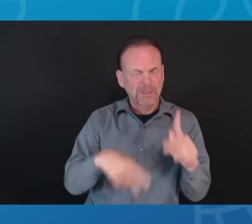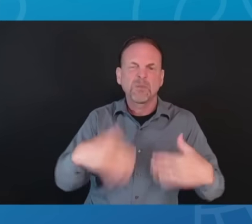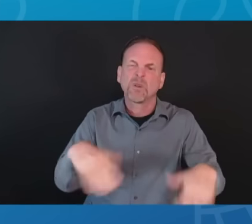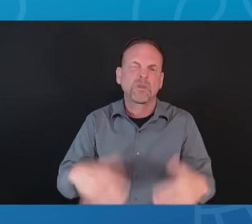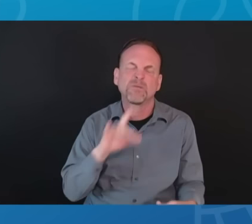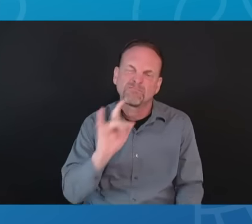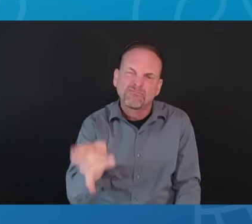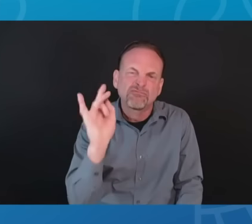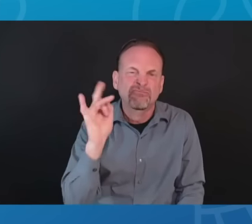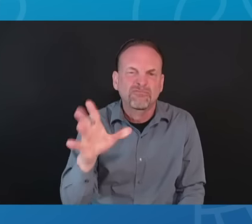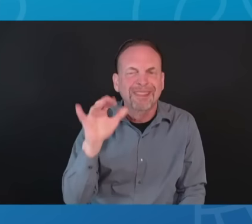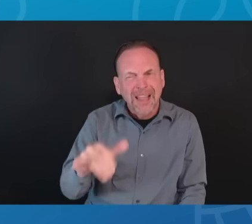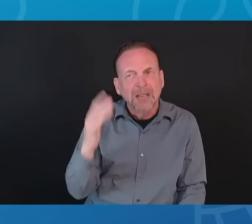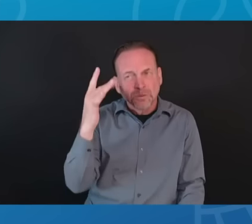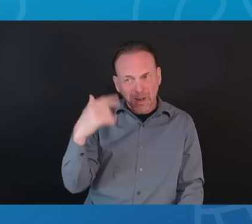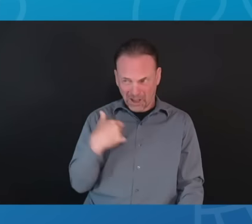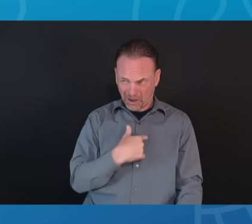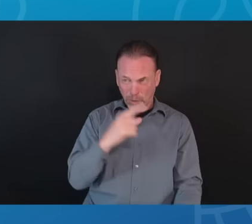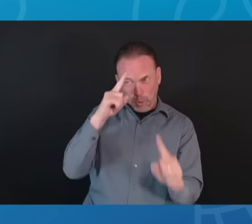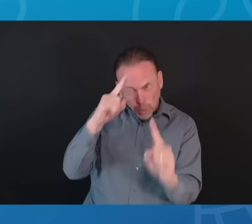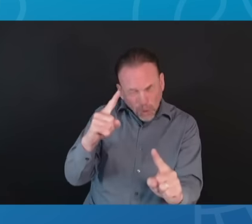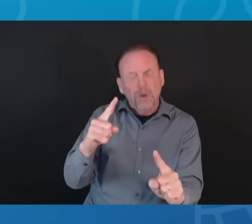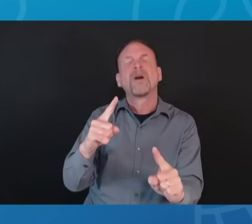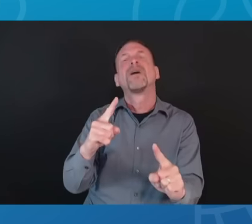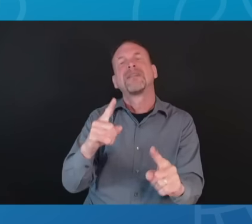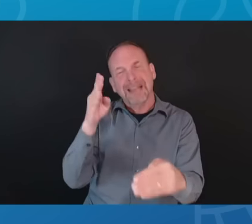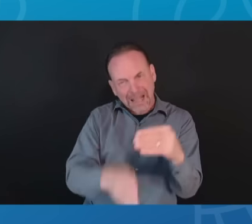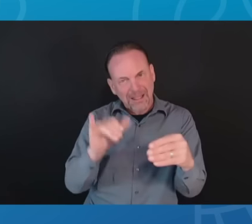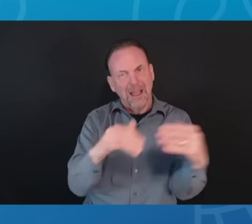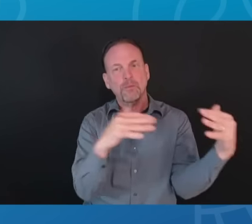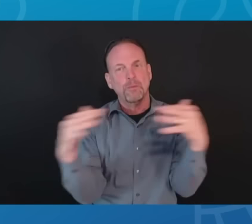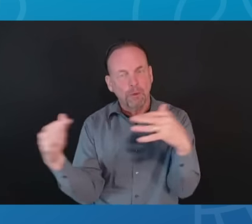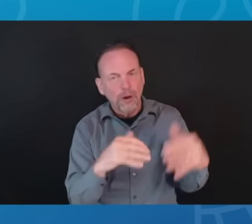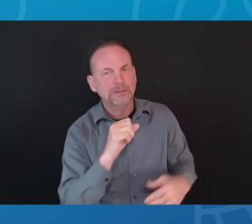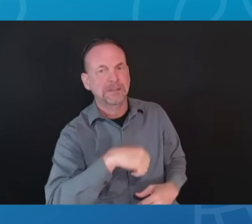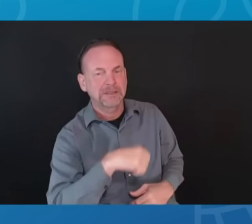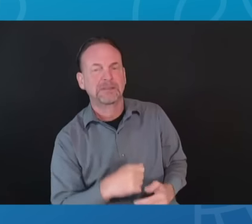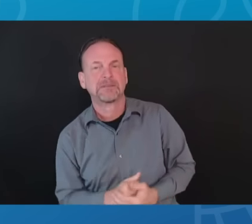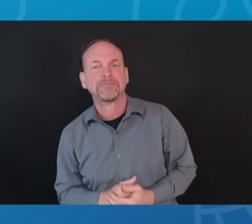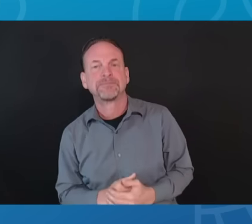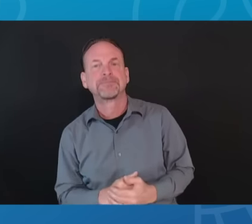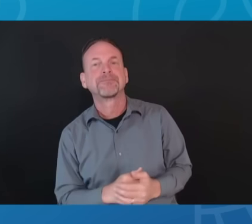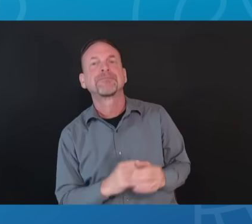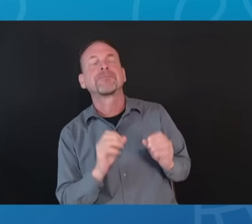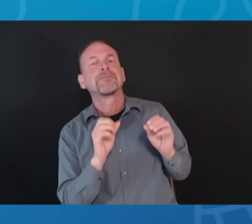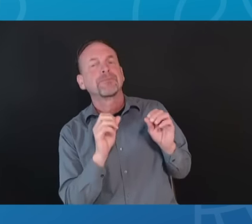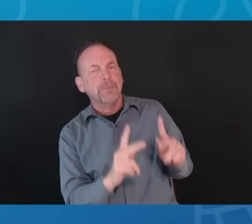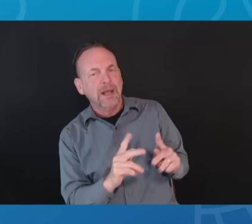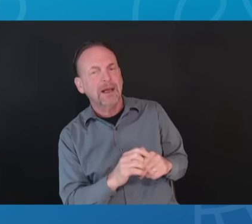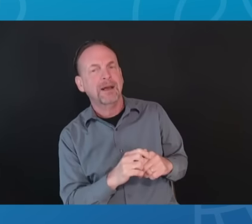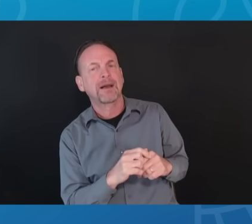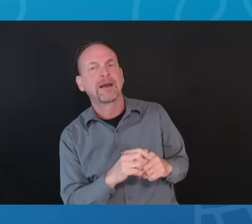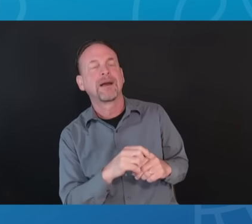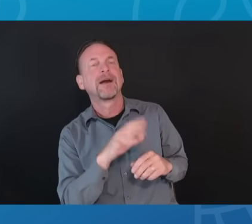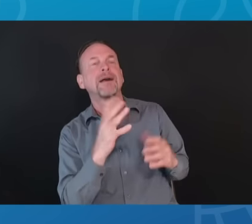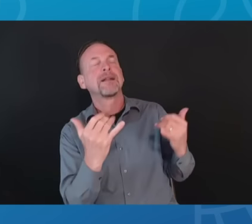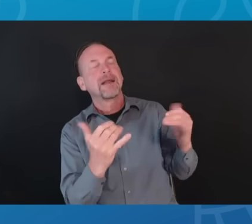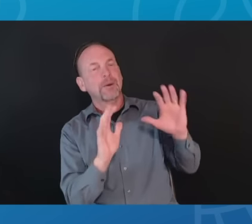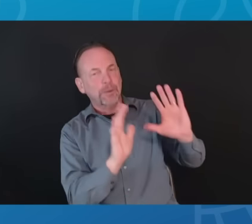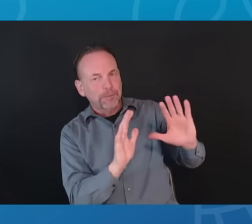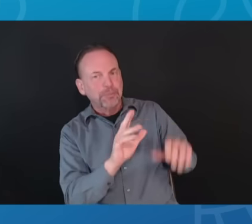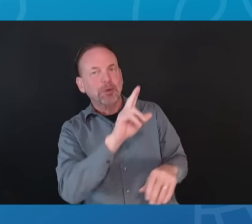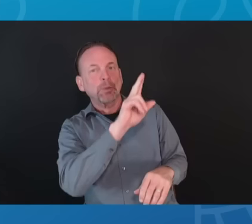Yes, Mark, the UNIFIL, the United Nations in Lebanon, put out a statement on Friday, I